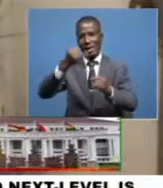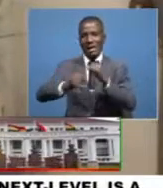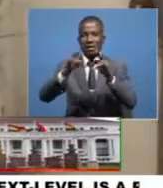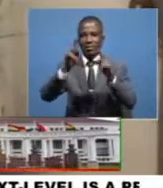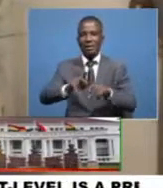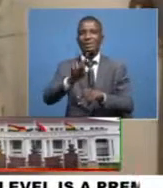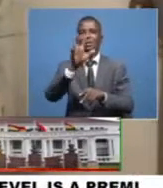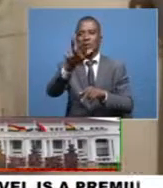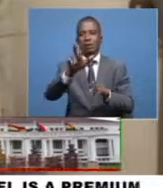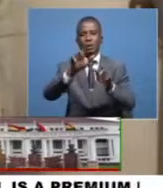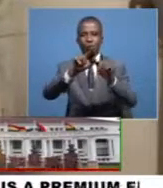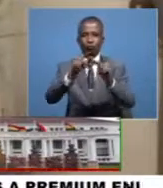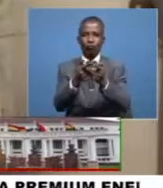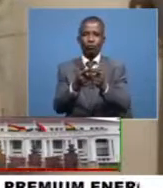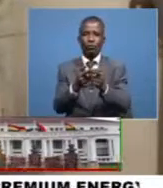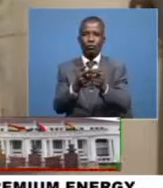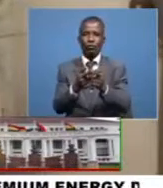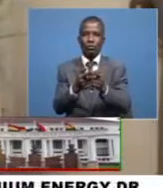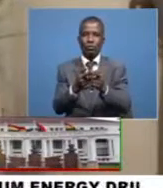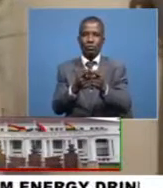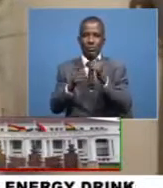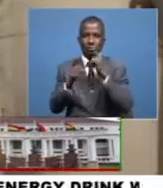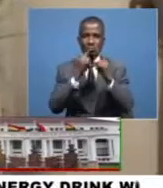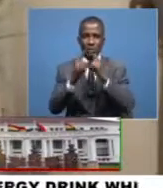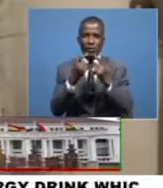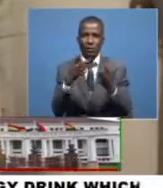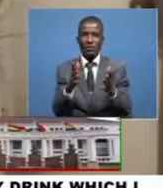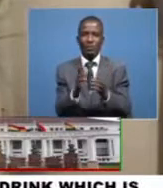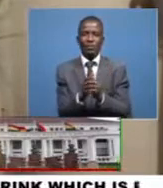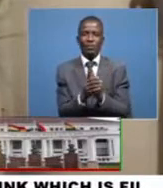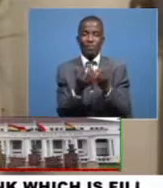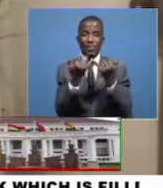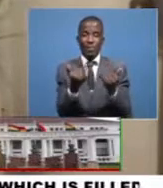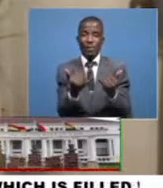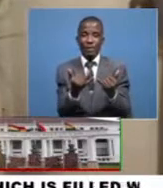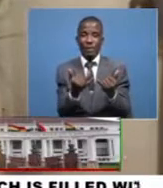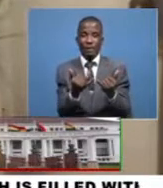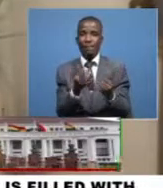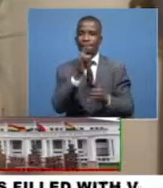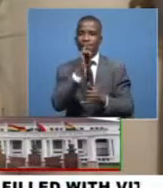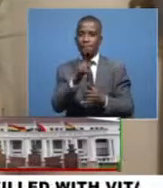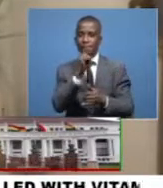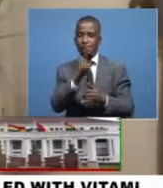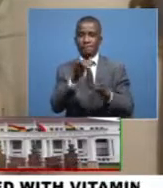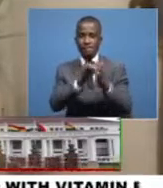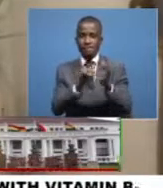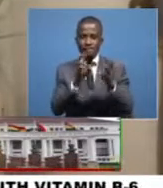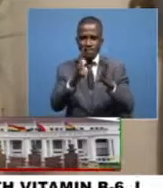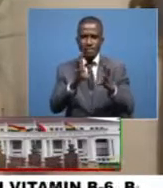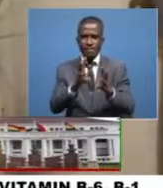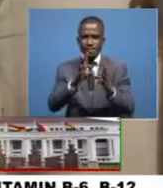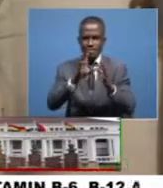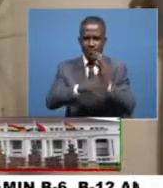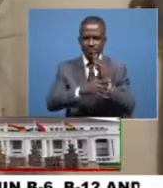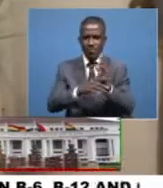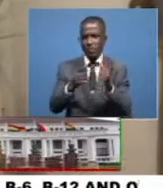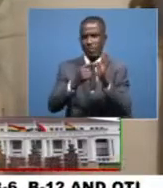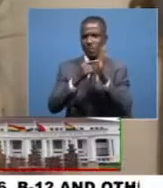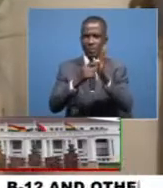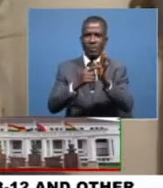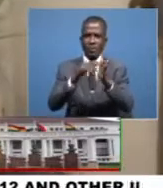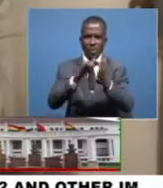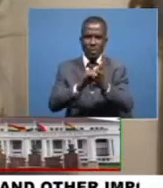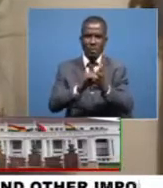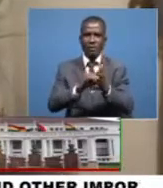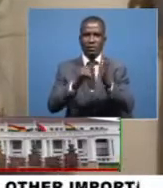Mr. Rojo Meto-Nunu, Robert Joseph Meto-Nunu. So, and through their testimony, evidence has been adduced. They've